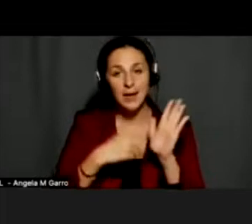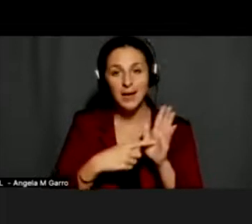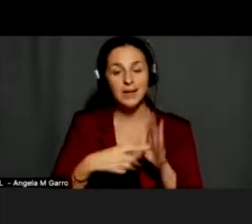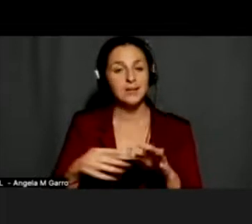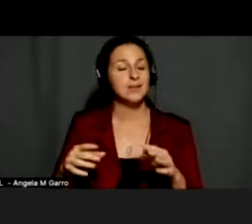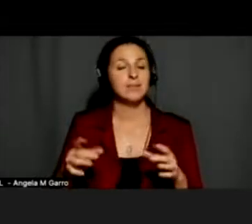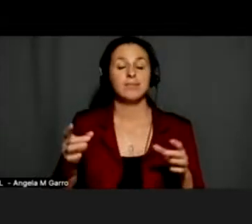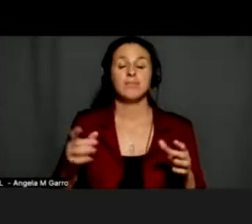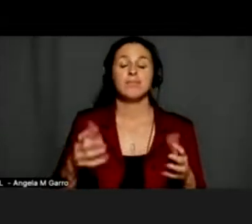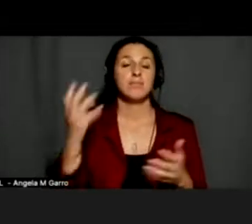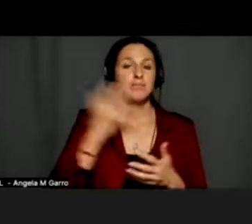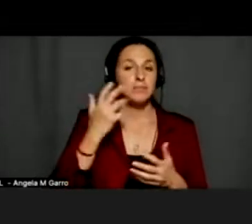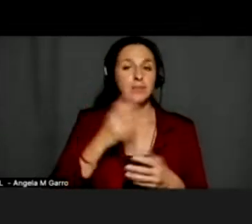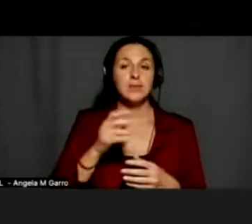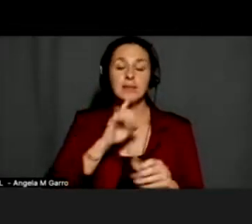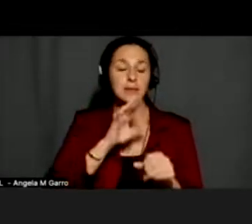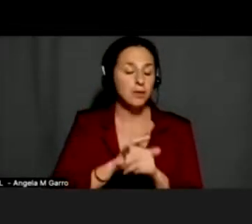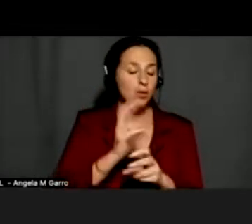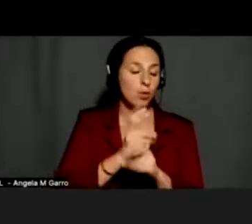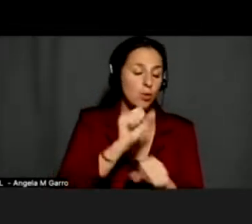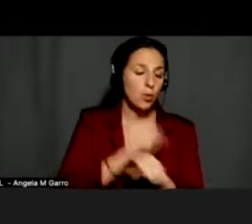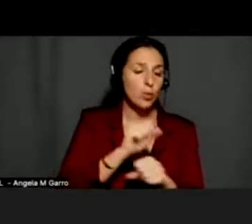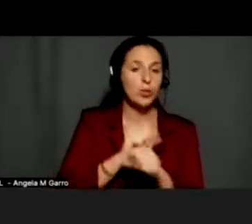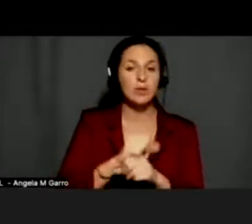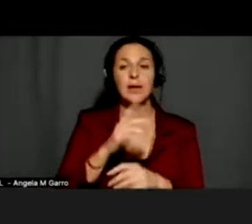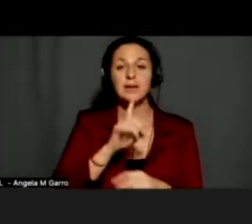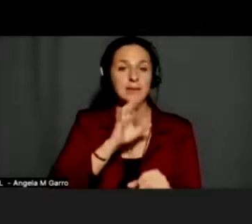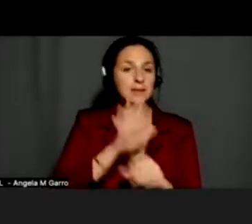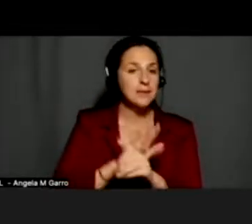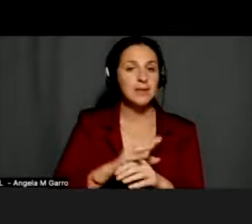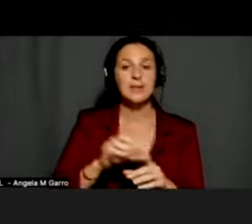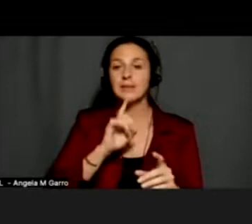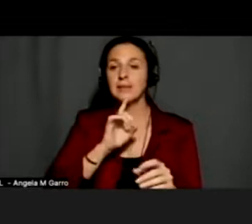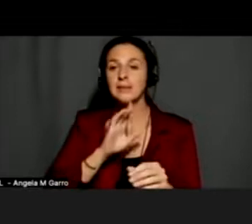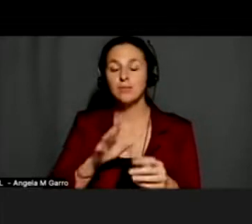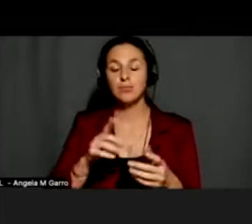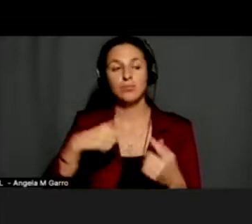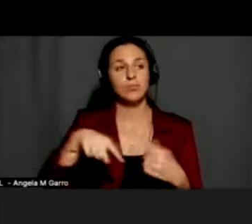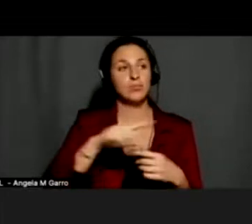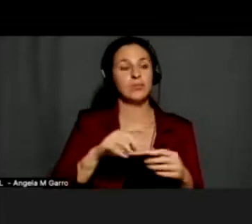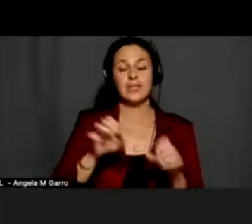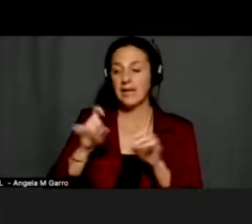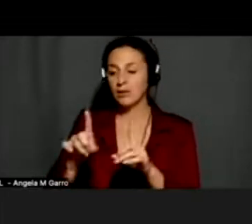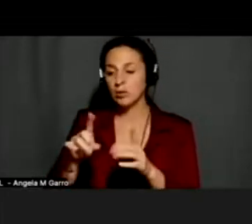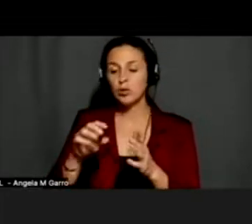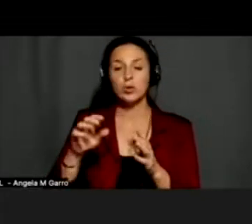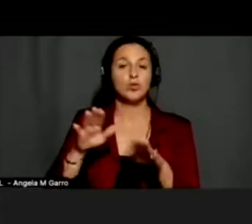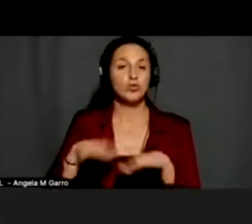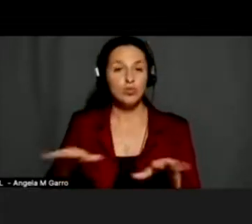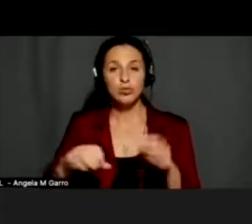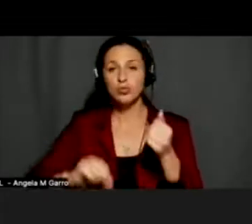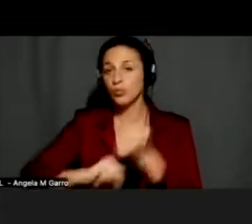extraordinary commitment, hard work, and dedication of its certificated staff in educating children and supporting families.